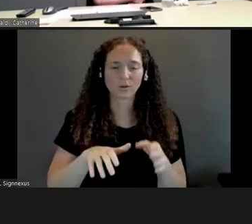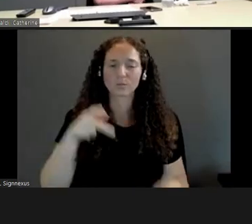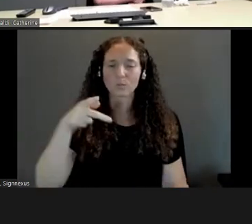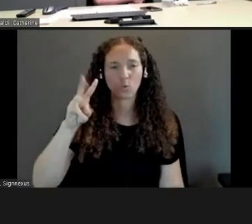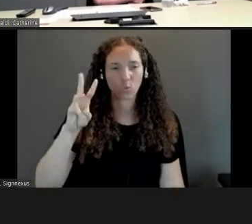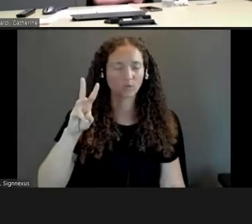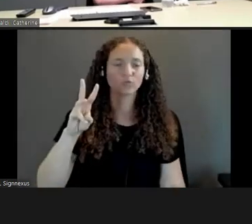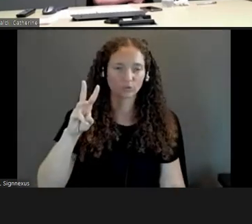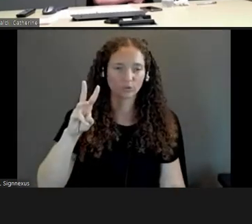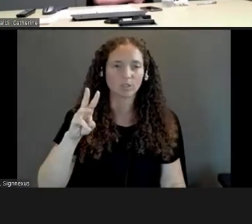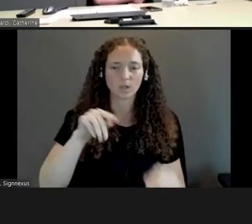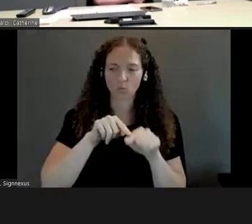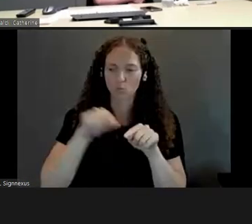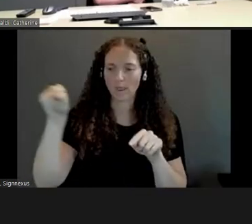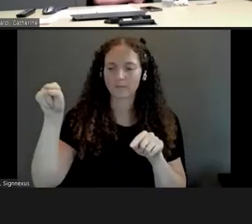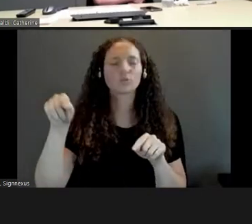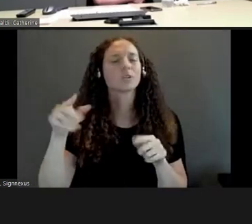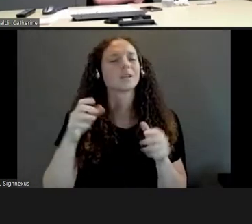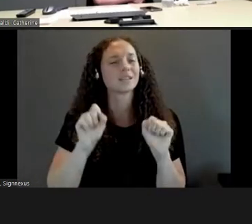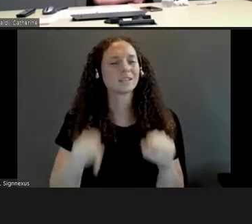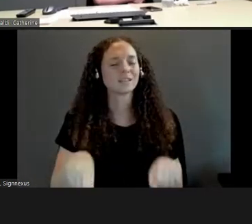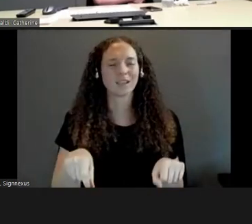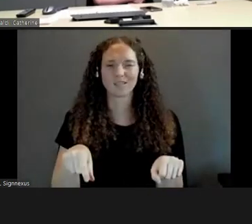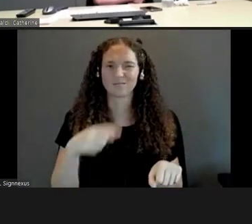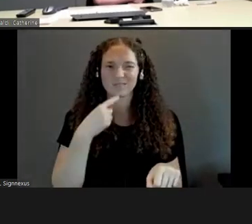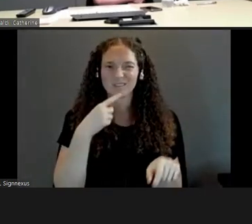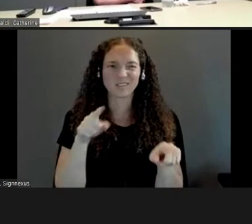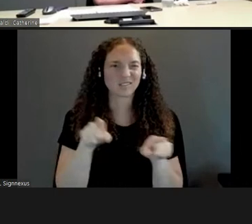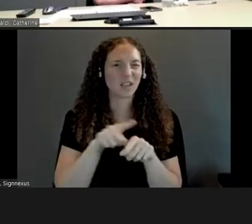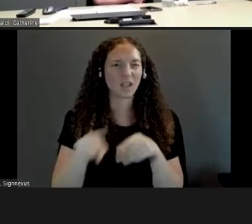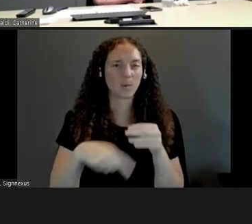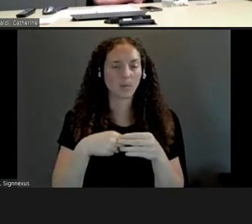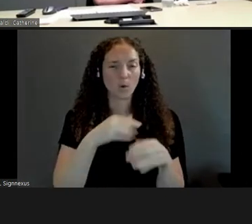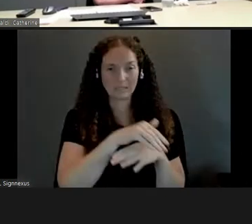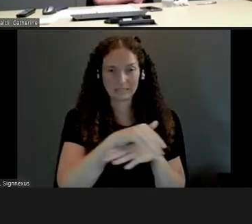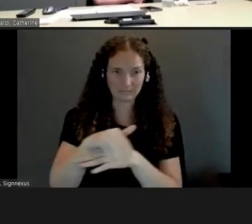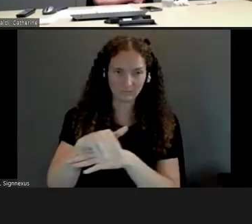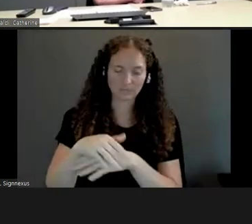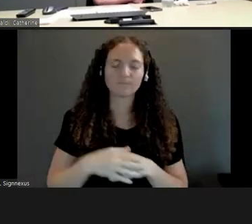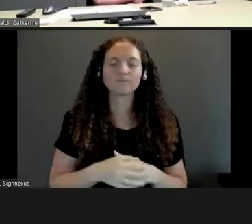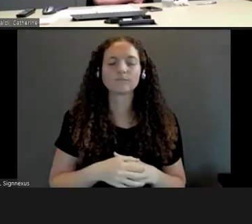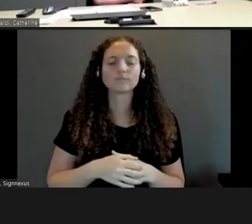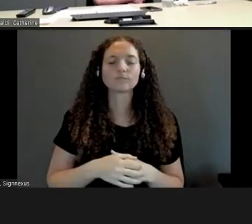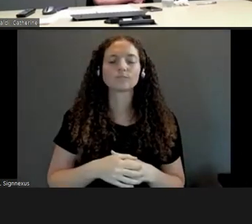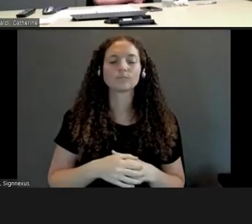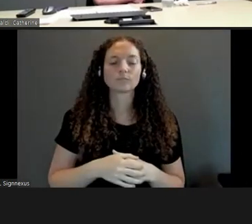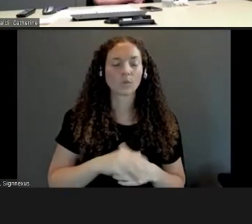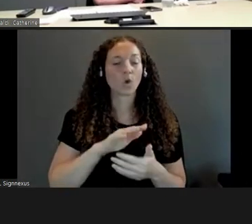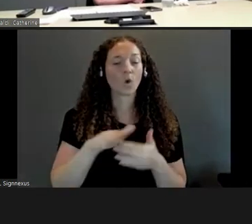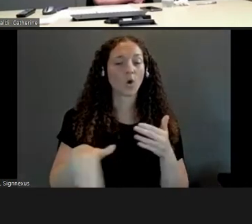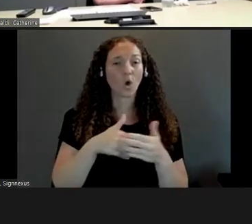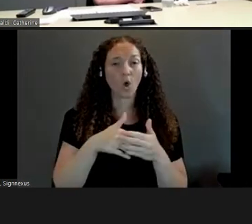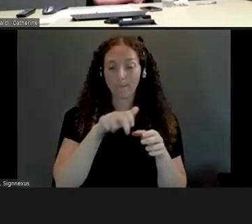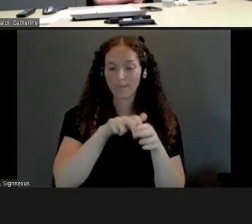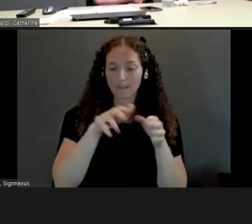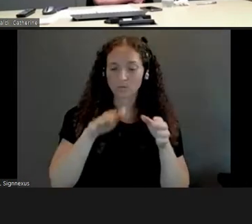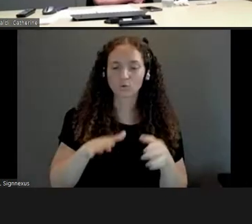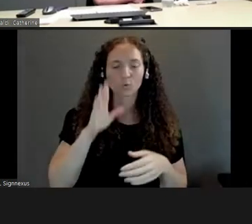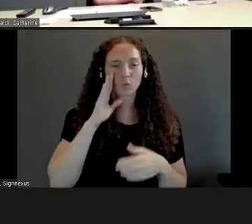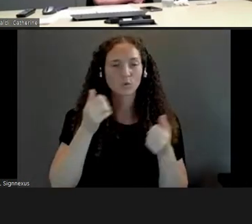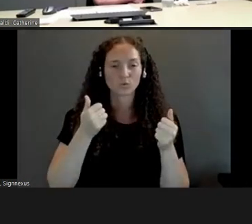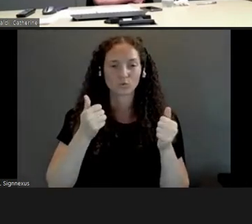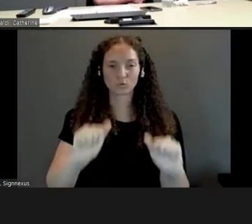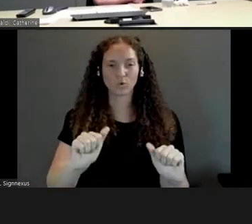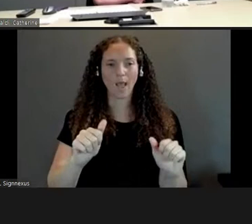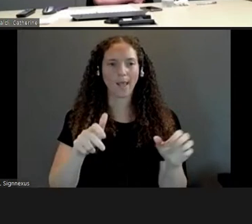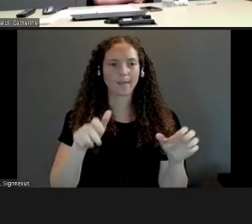same can be said about evening commuters. All passengers on the entire Port Washington branch will try to board the same trains